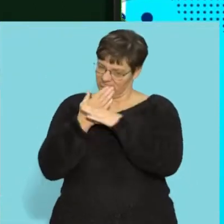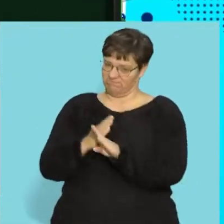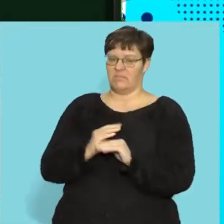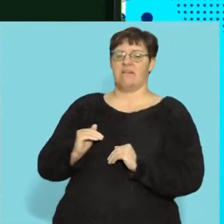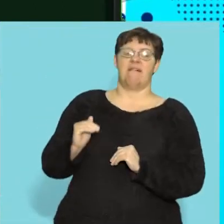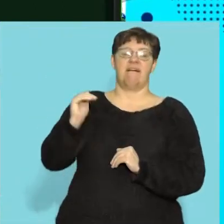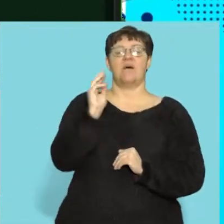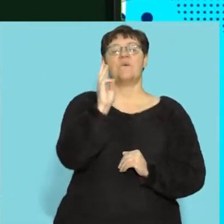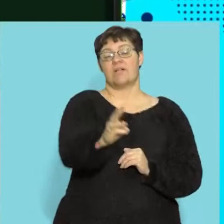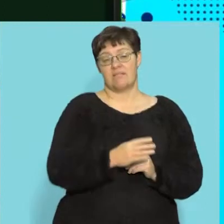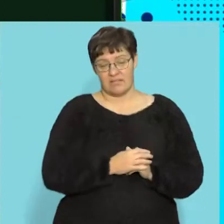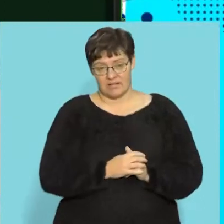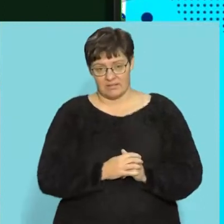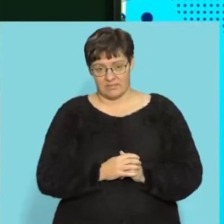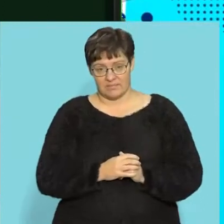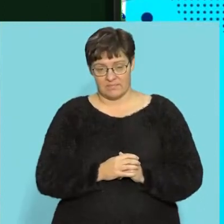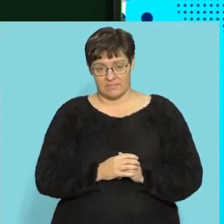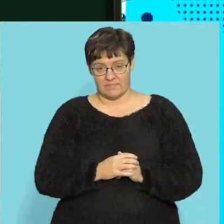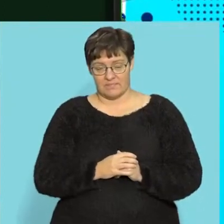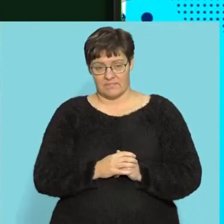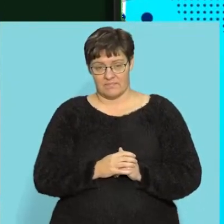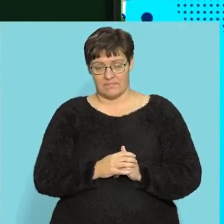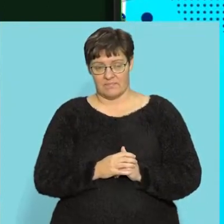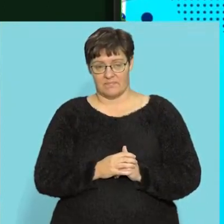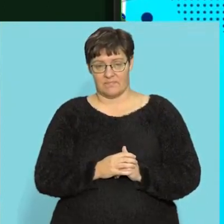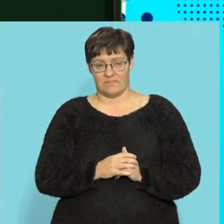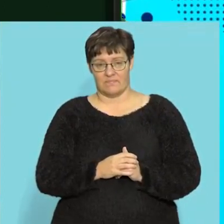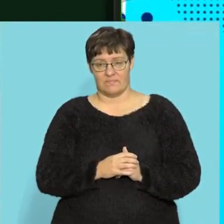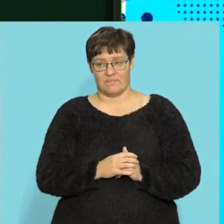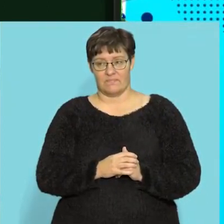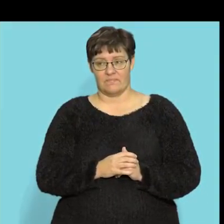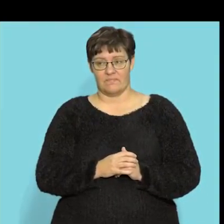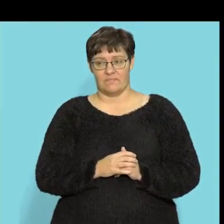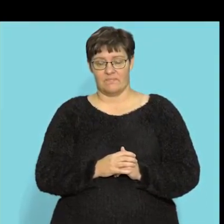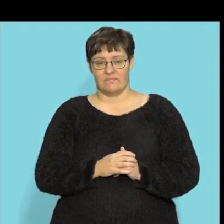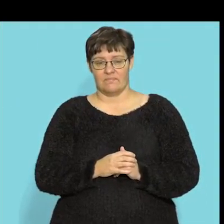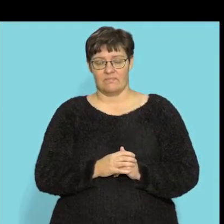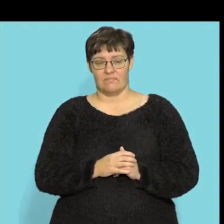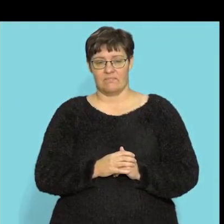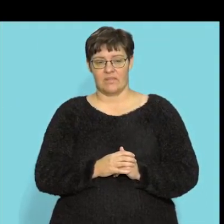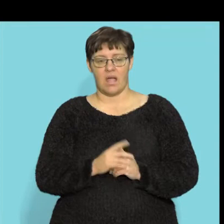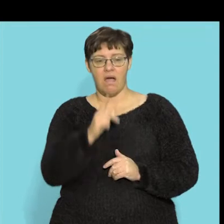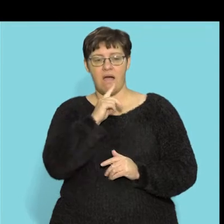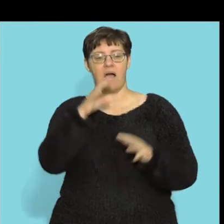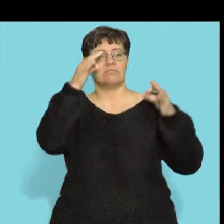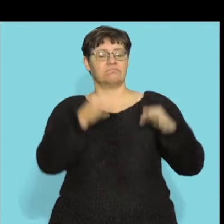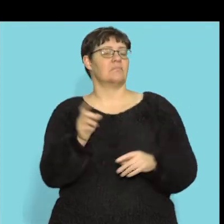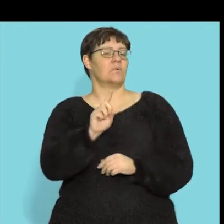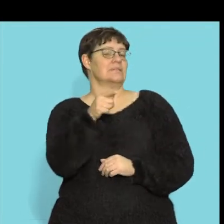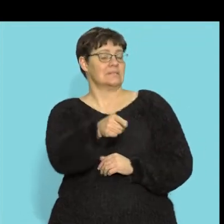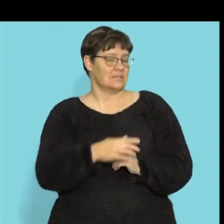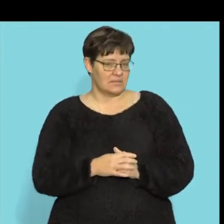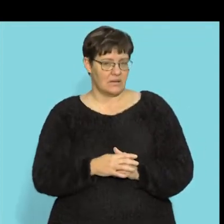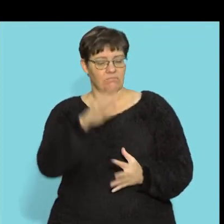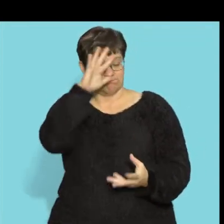material, the greater the resistance that it offers in that circuit, right? Okay, and then in conclusion,